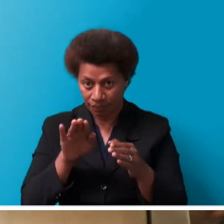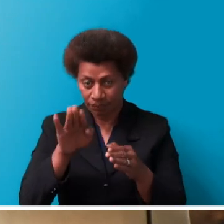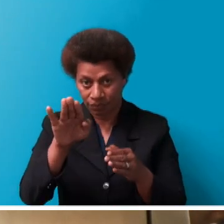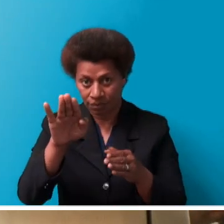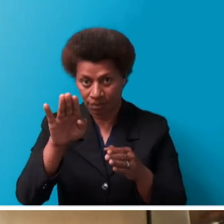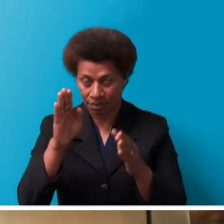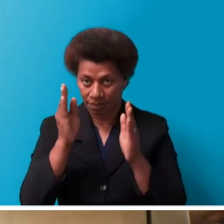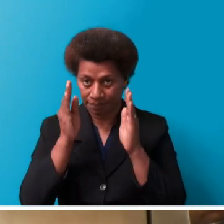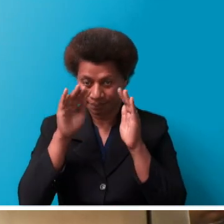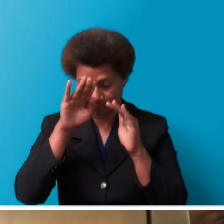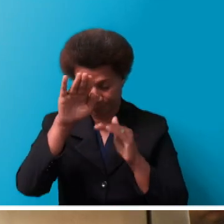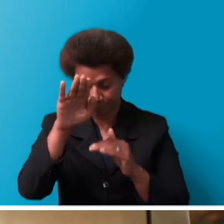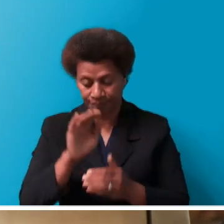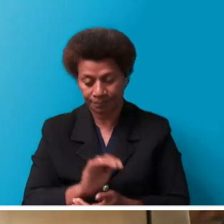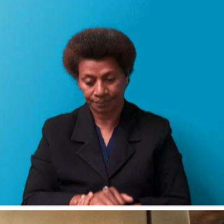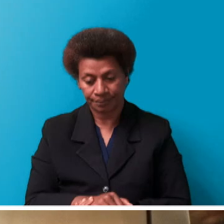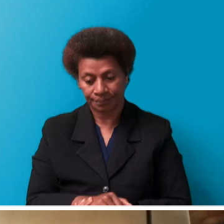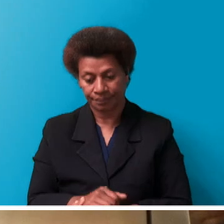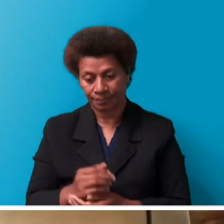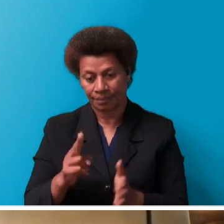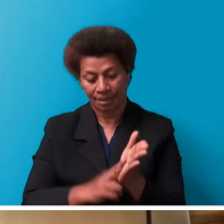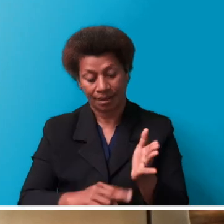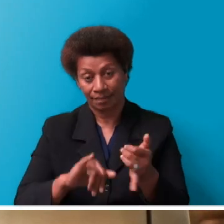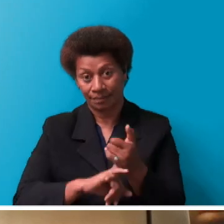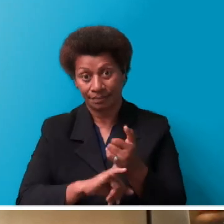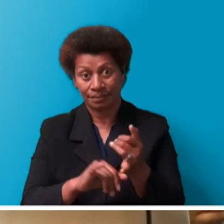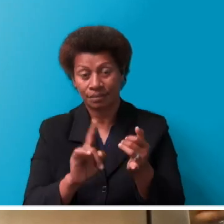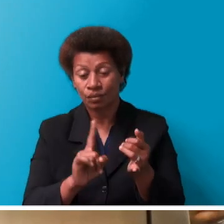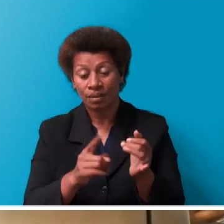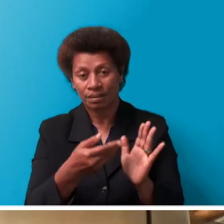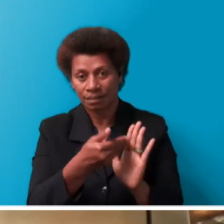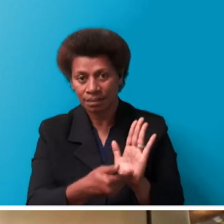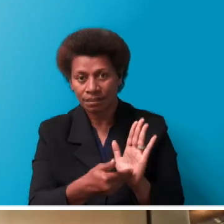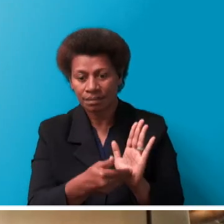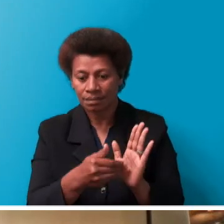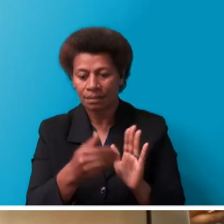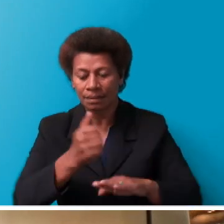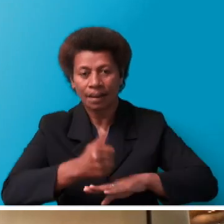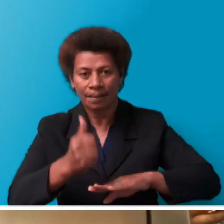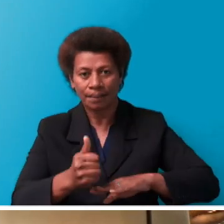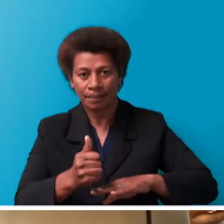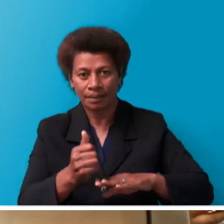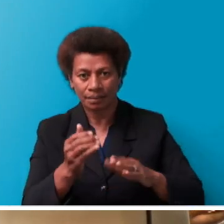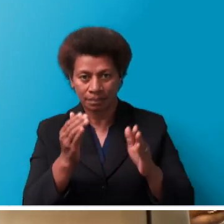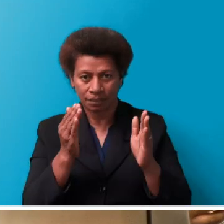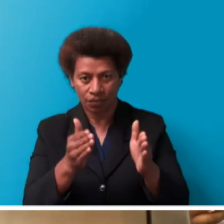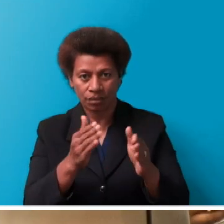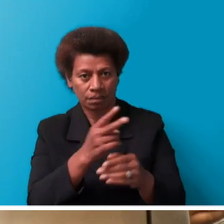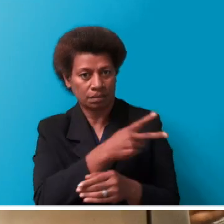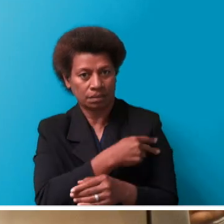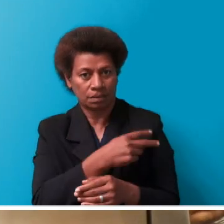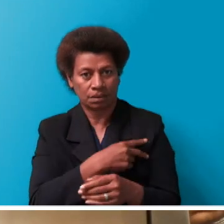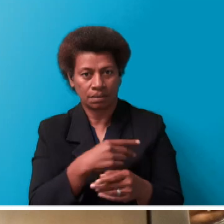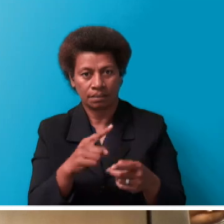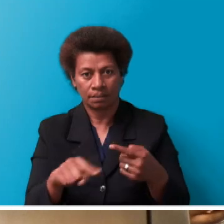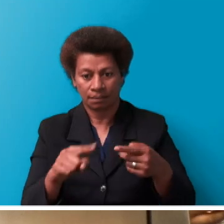The NSS represents a whole-of-government approach to security, aligning our military, law